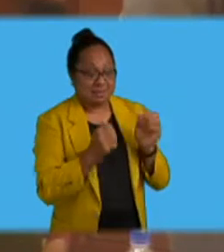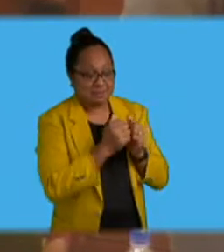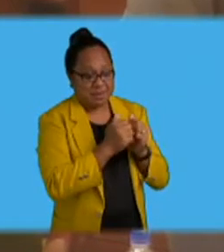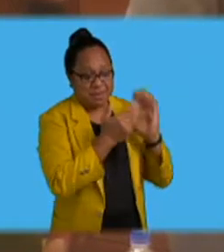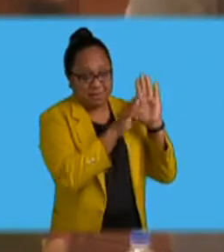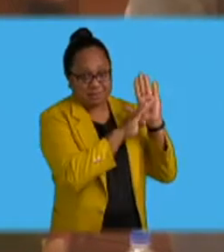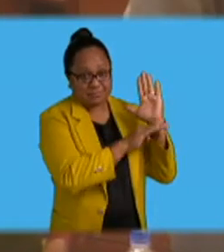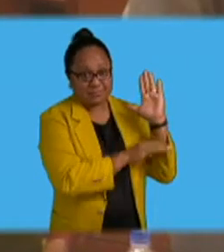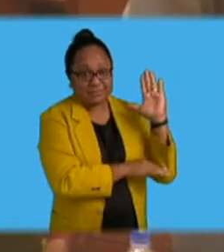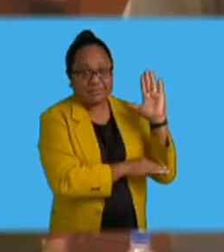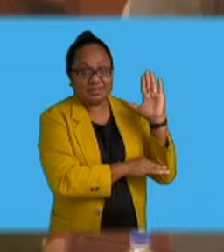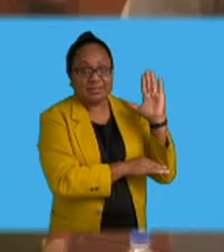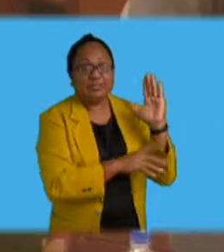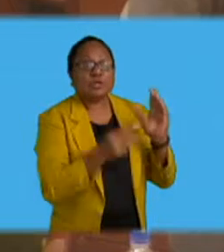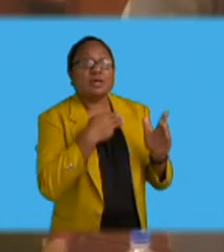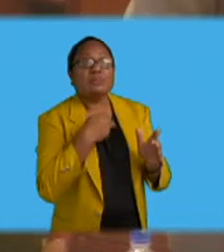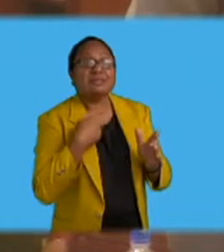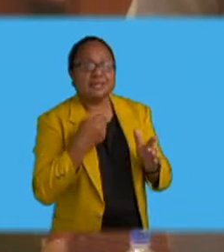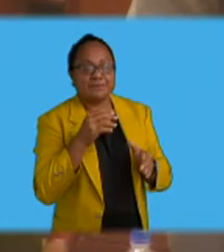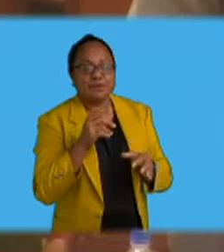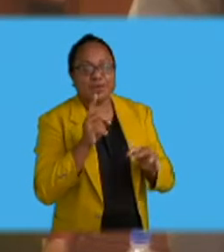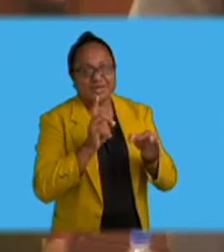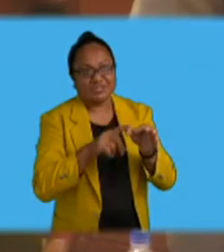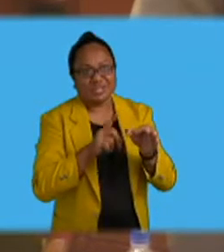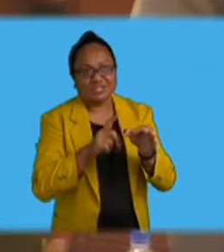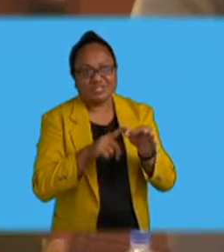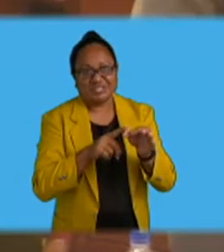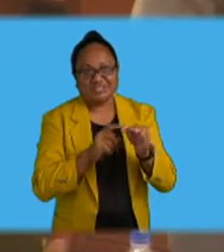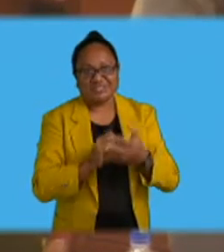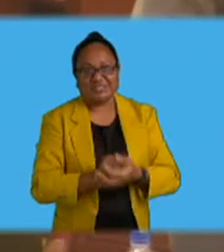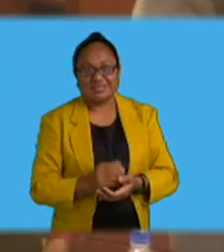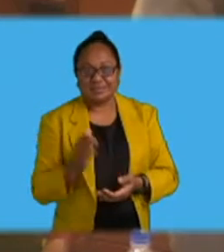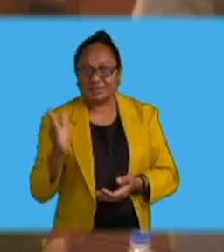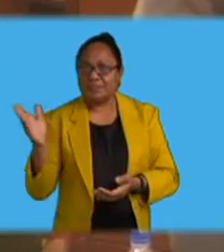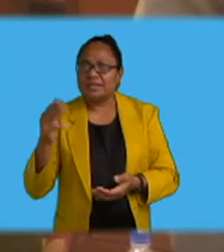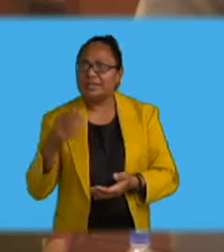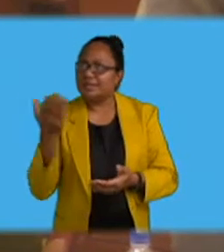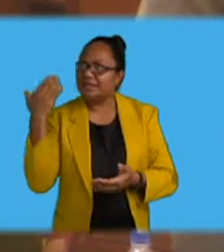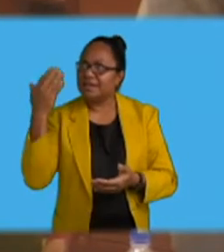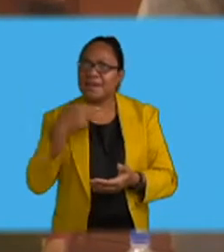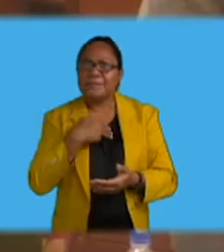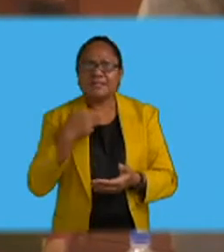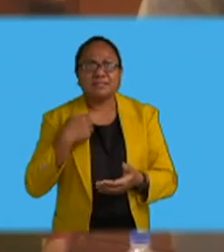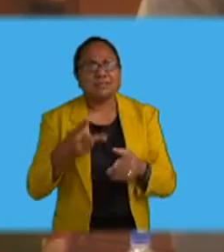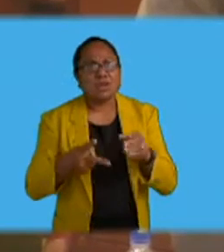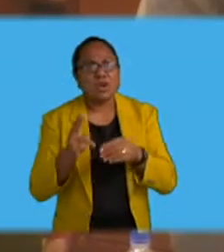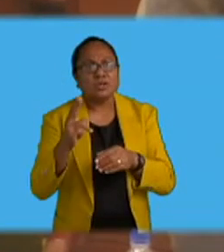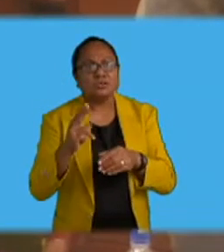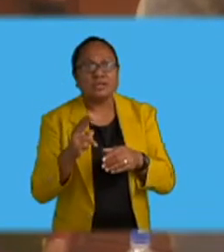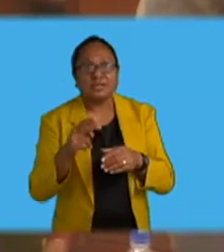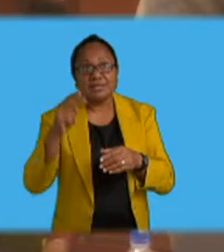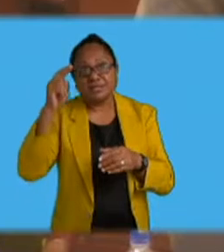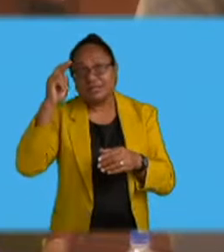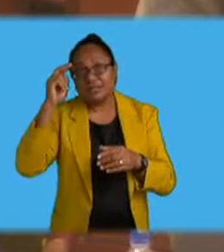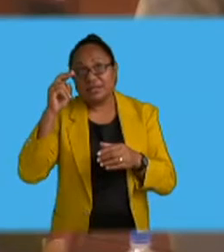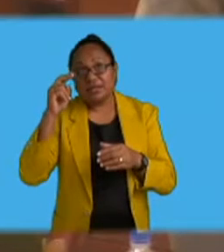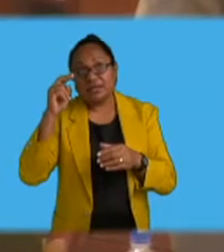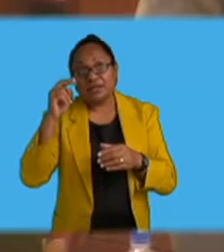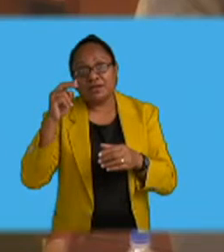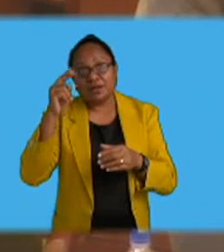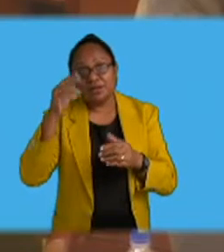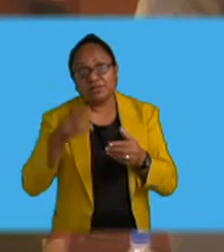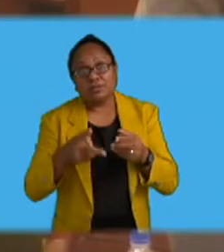the Minister for Education, Heritage and Arts. The Ministry recently launched the National Green Olympiad Competition for primary